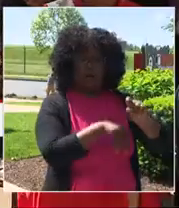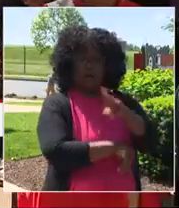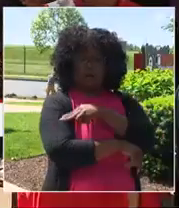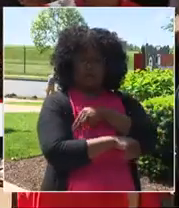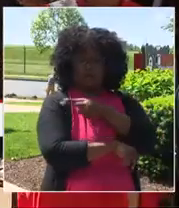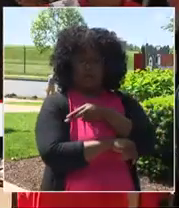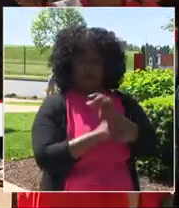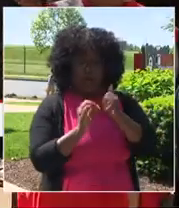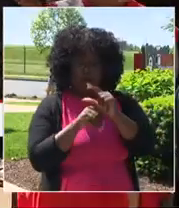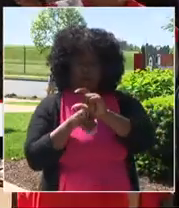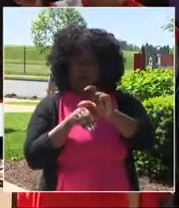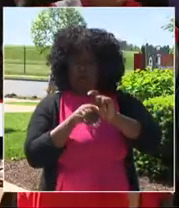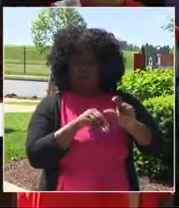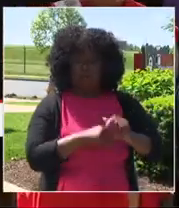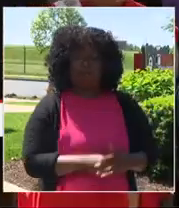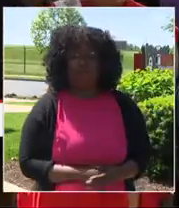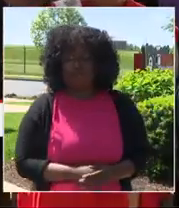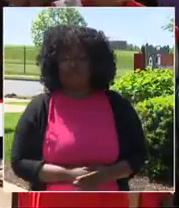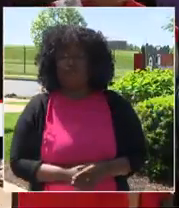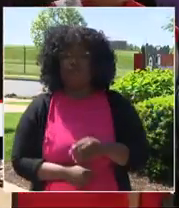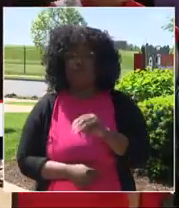children's.